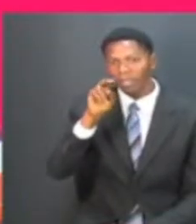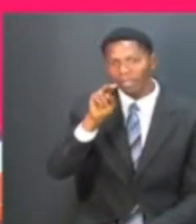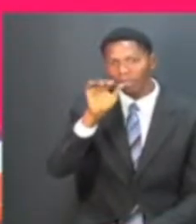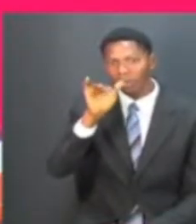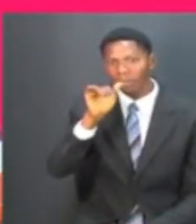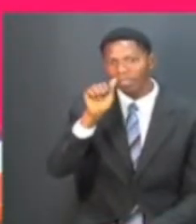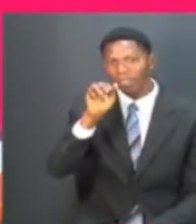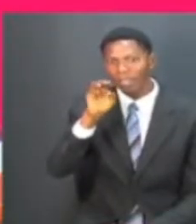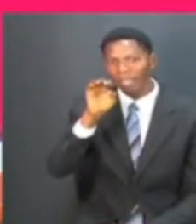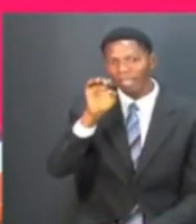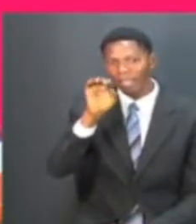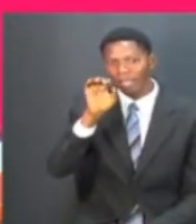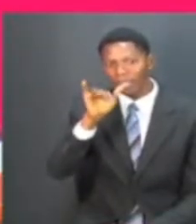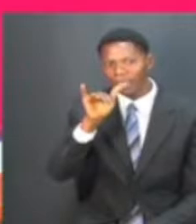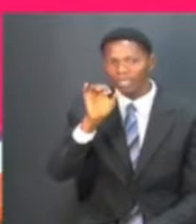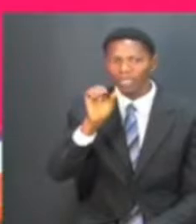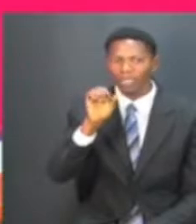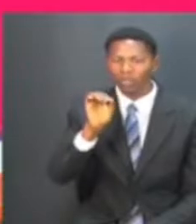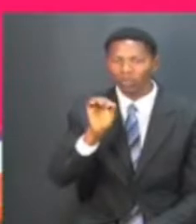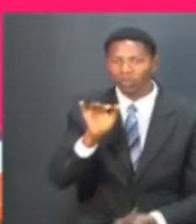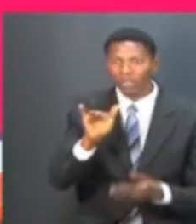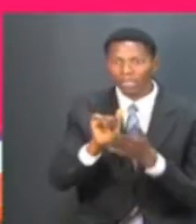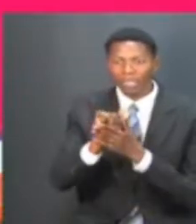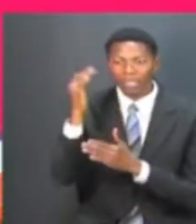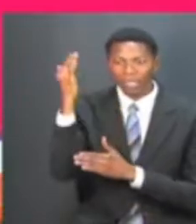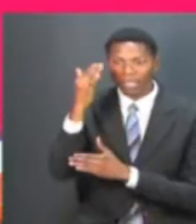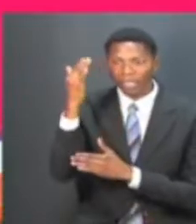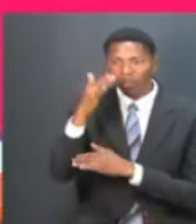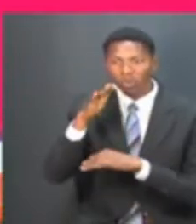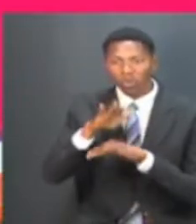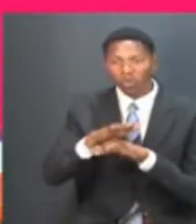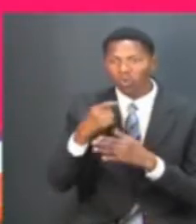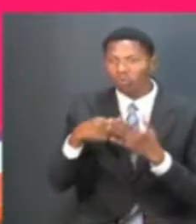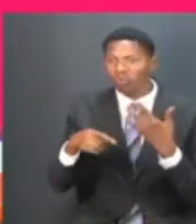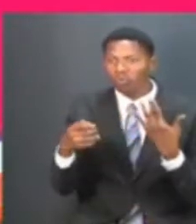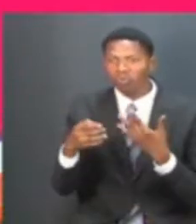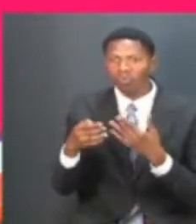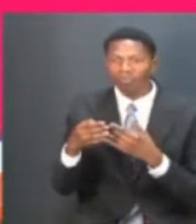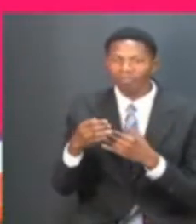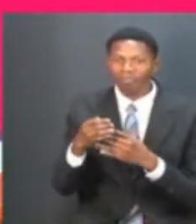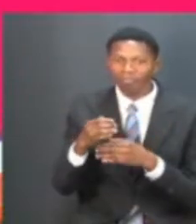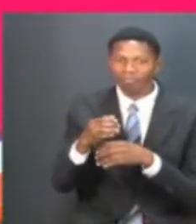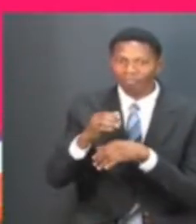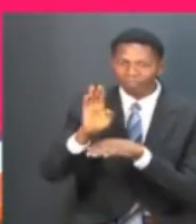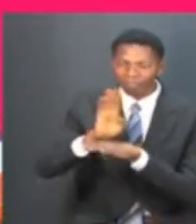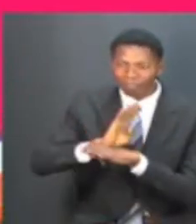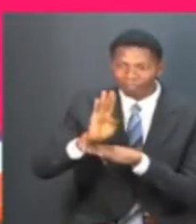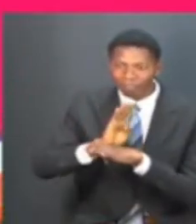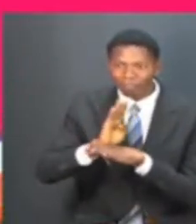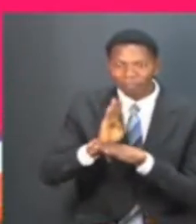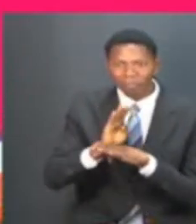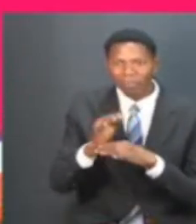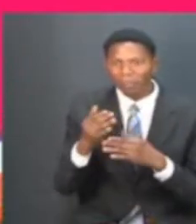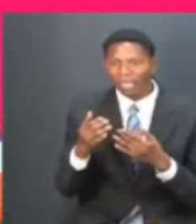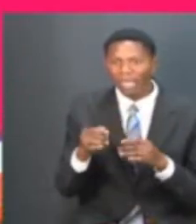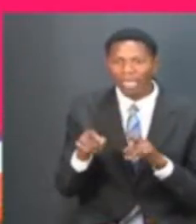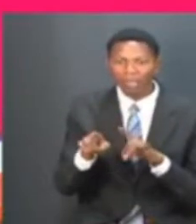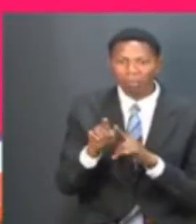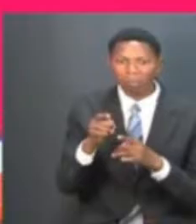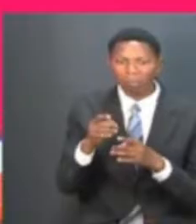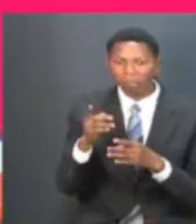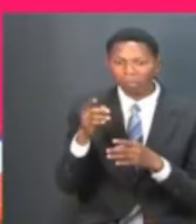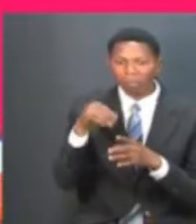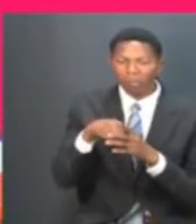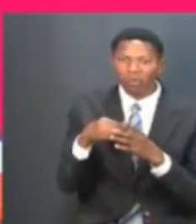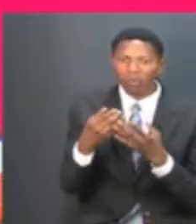who will be making statements on entrepreneurship, as part of Ghana's basic and senior